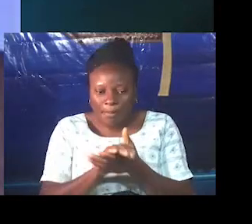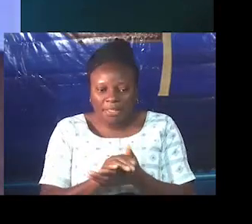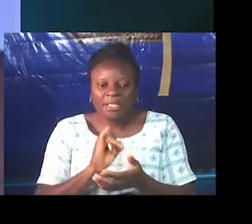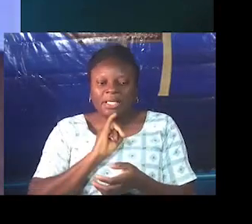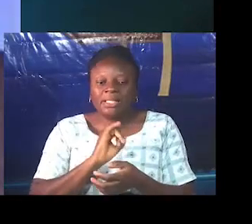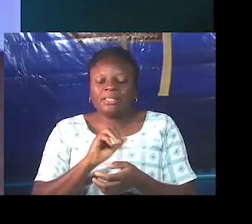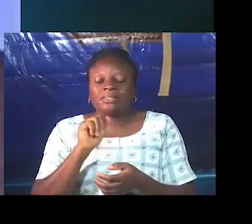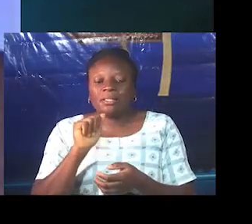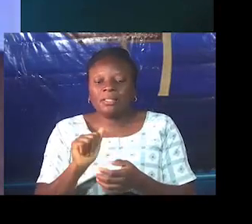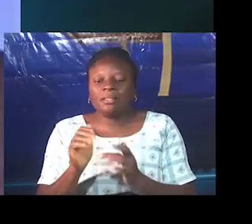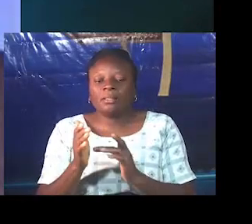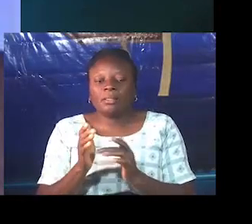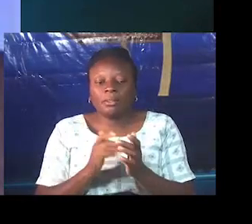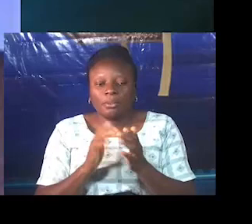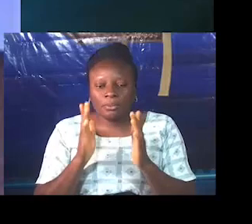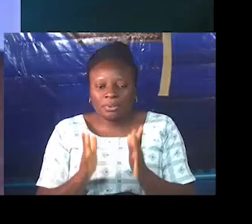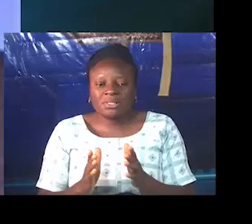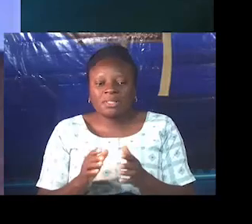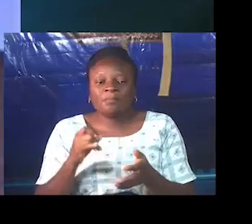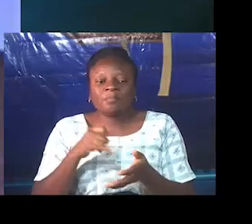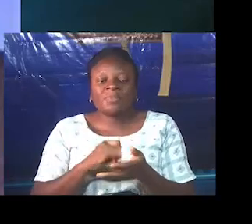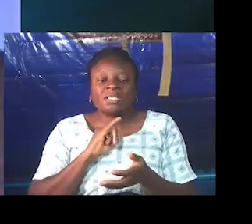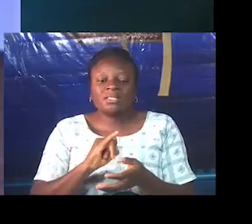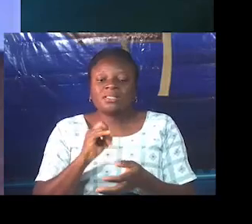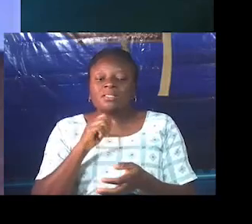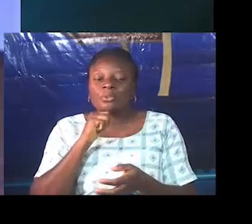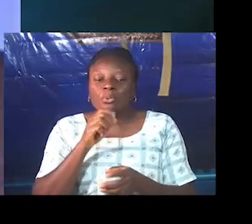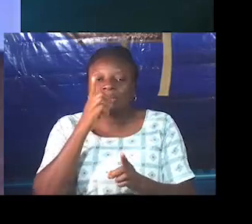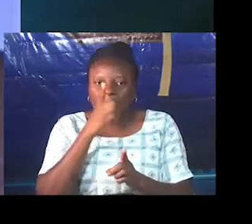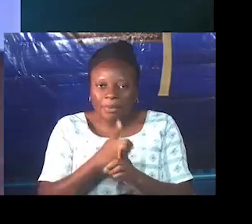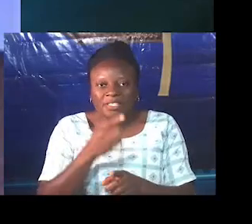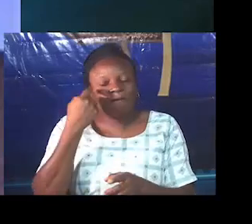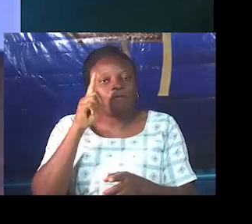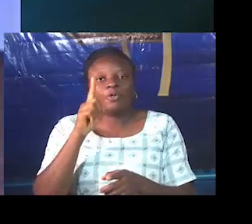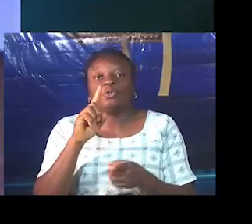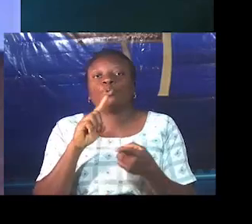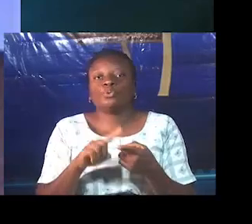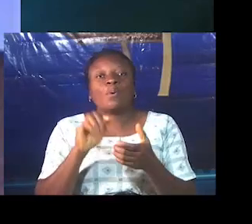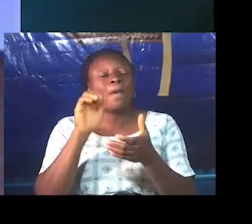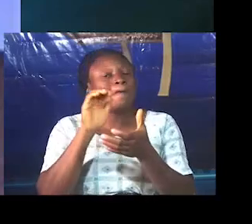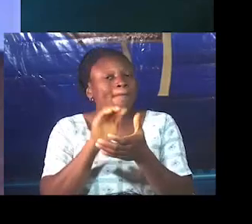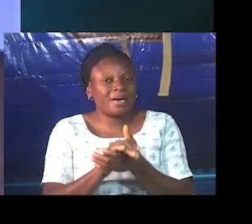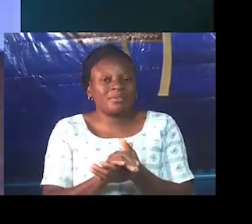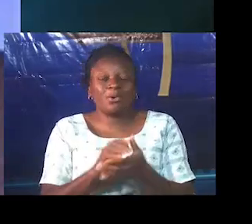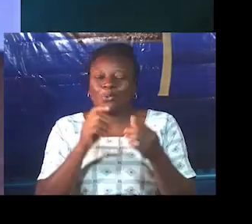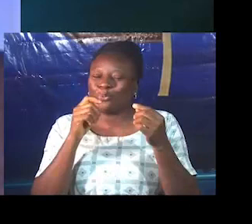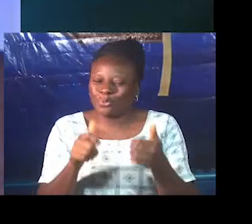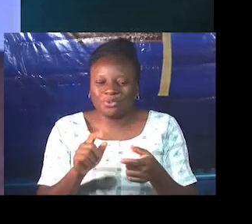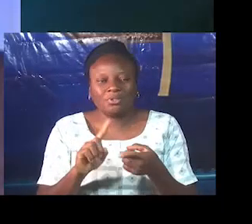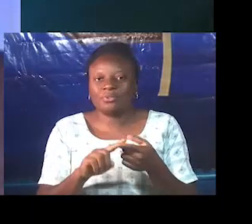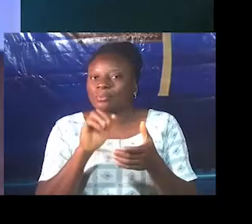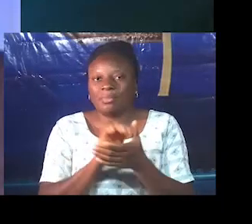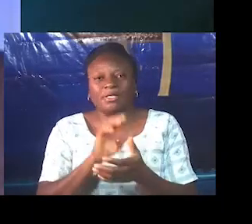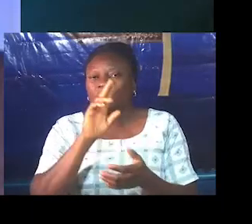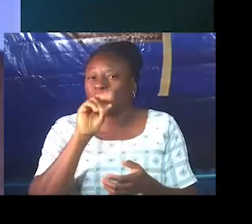her. Now, if we cannot even rush at a Christian sister because she's a Christian, until God has worked on